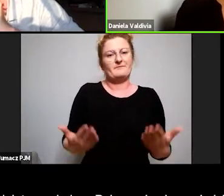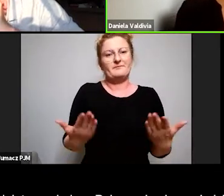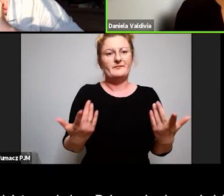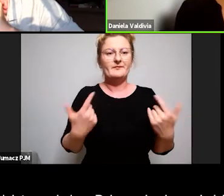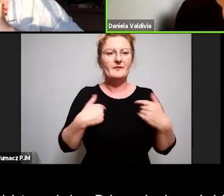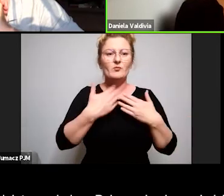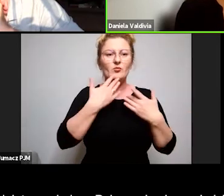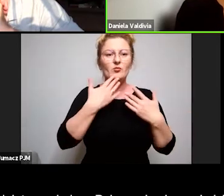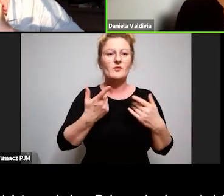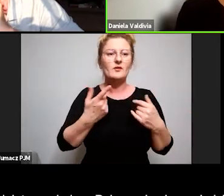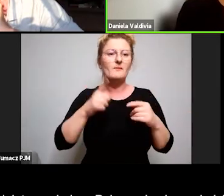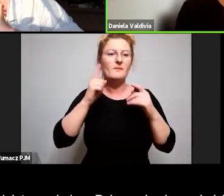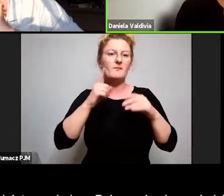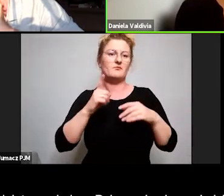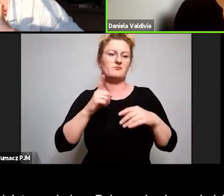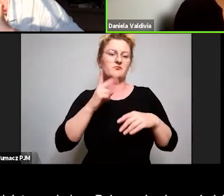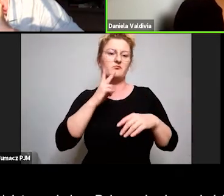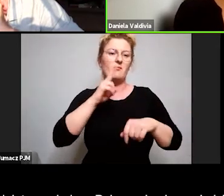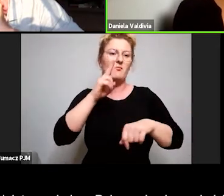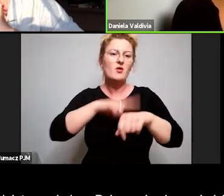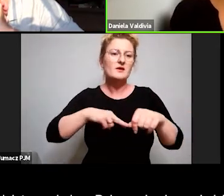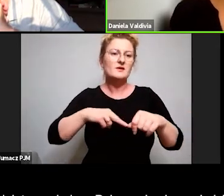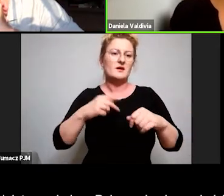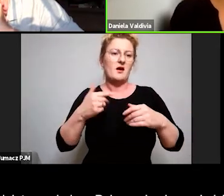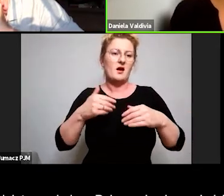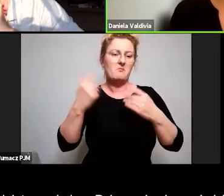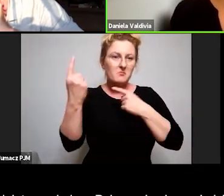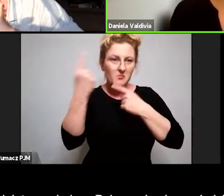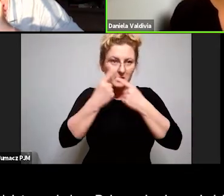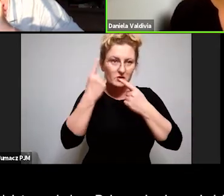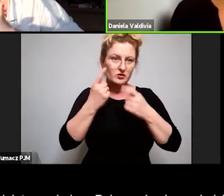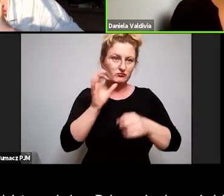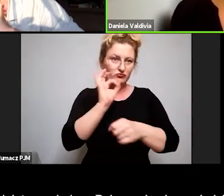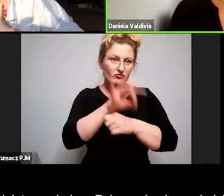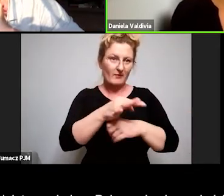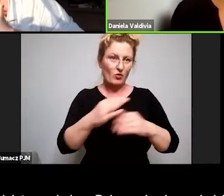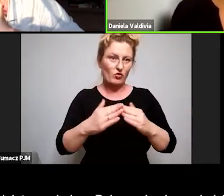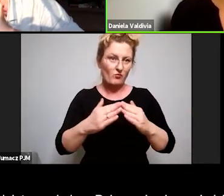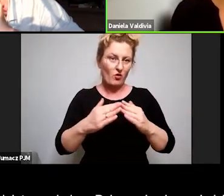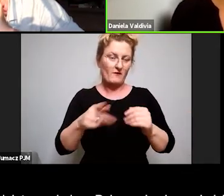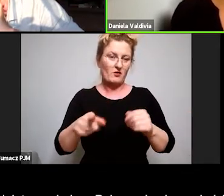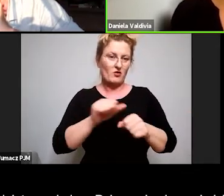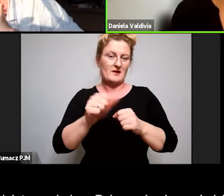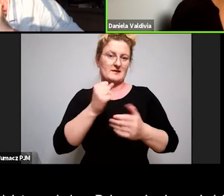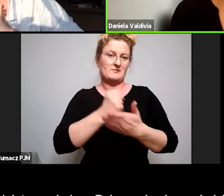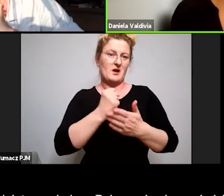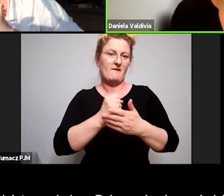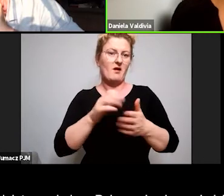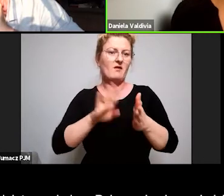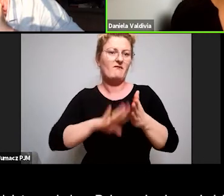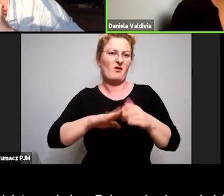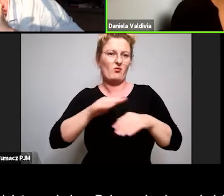like they are not interested in. It's just they lack proper training.